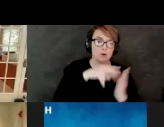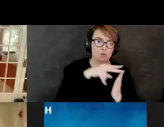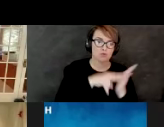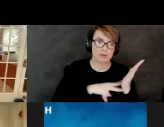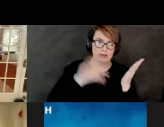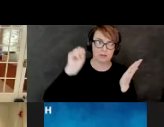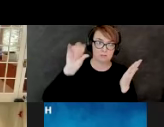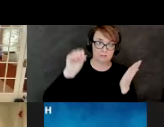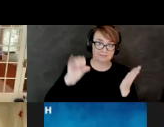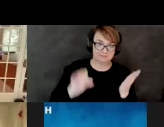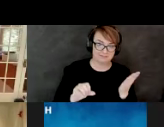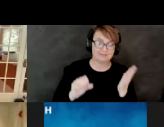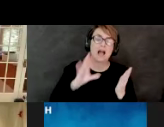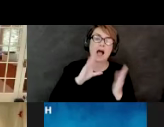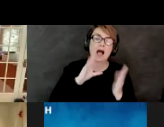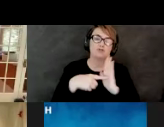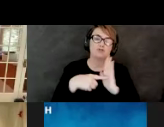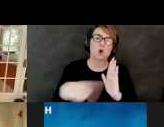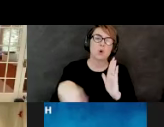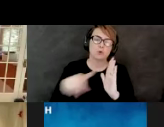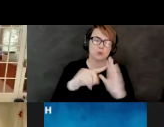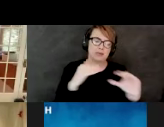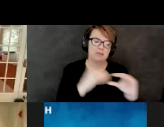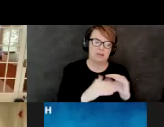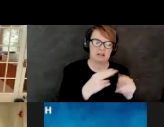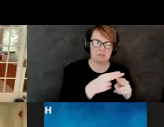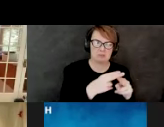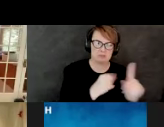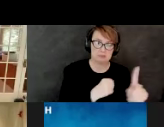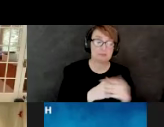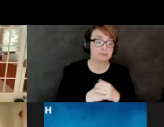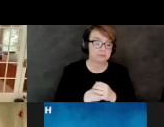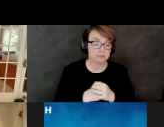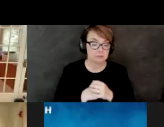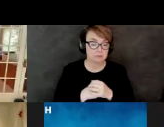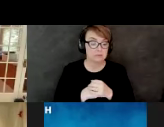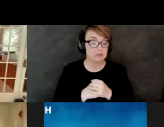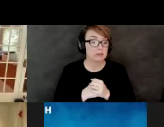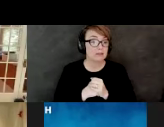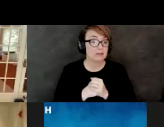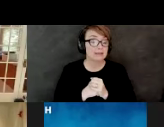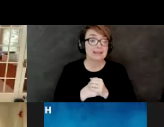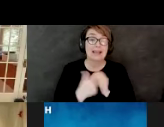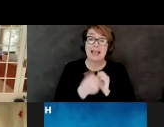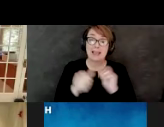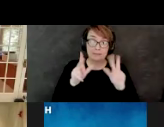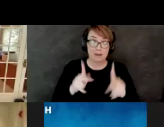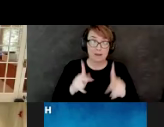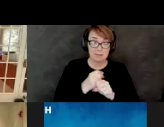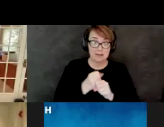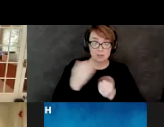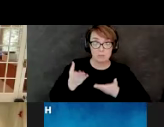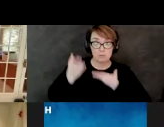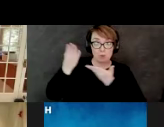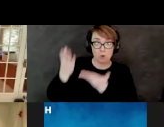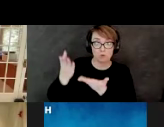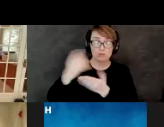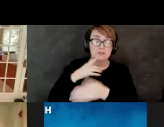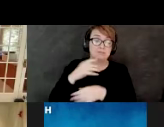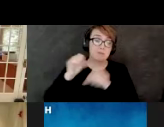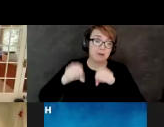and I'll show you that email address. In addition, if there are any motions made, so any possibilities of votes being